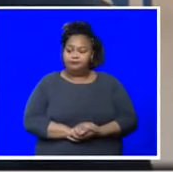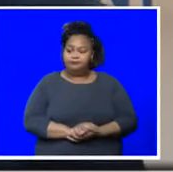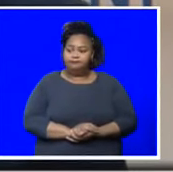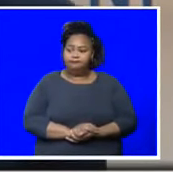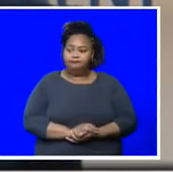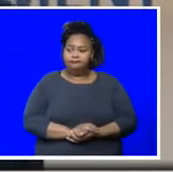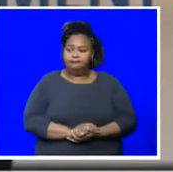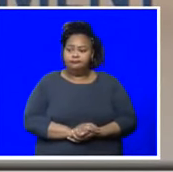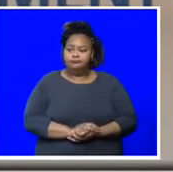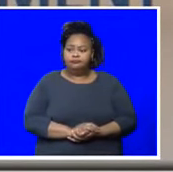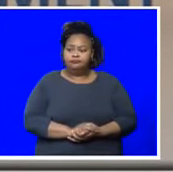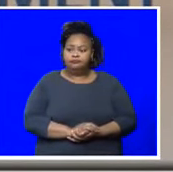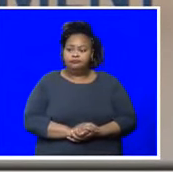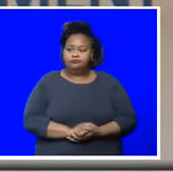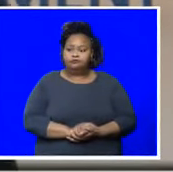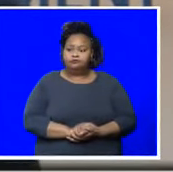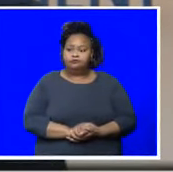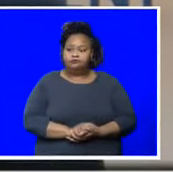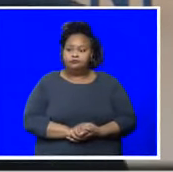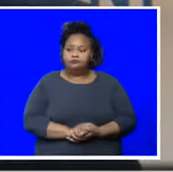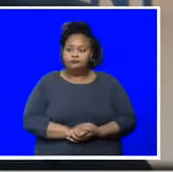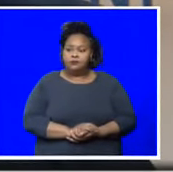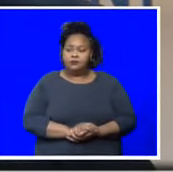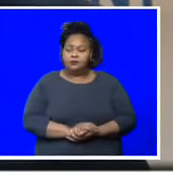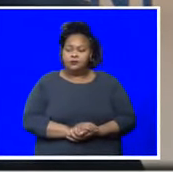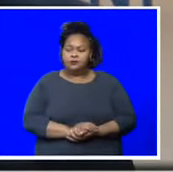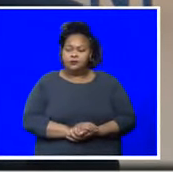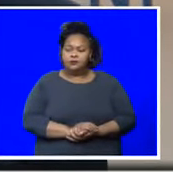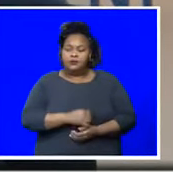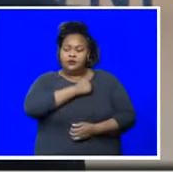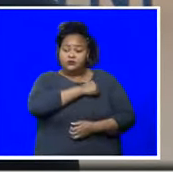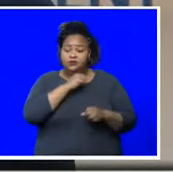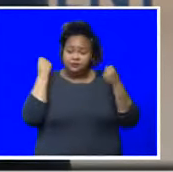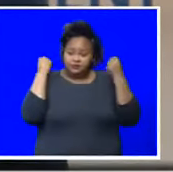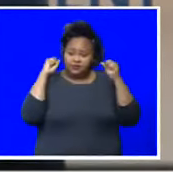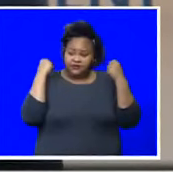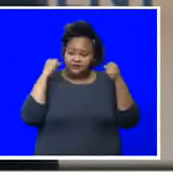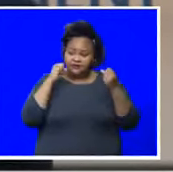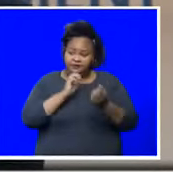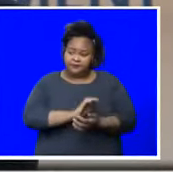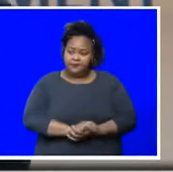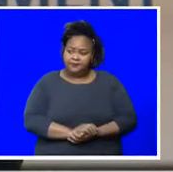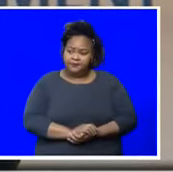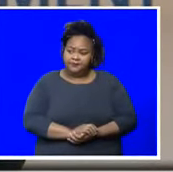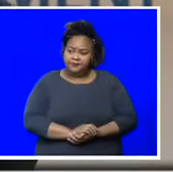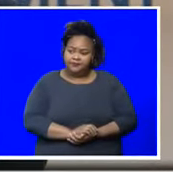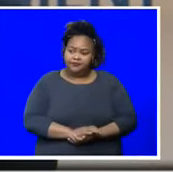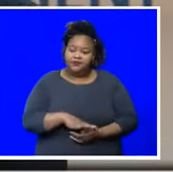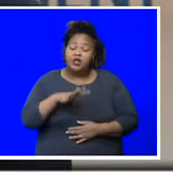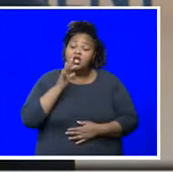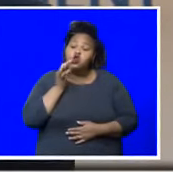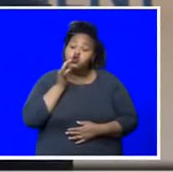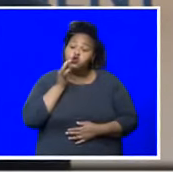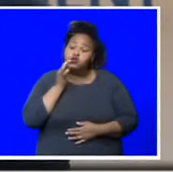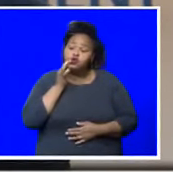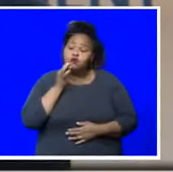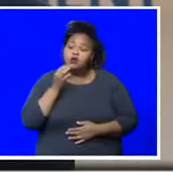Including but not limited to the following: access to finance and operating structures,